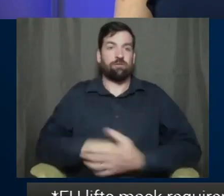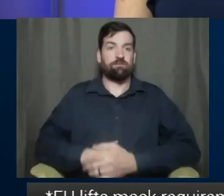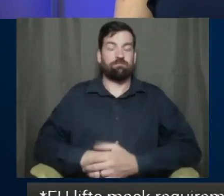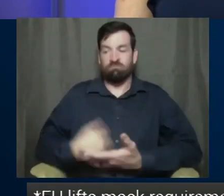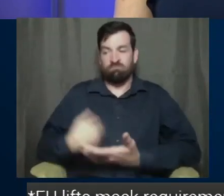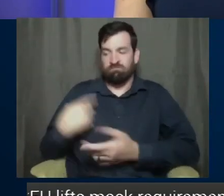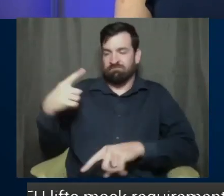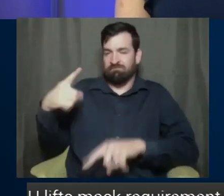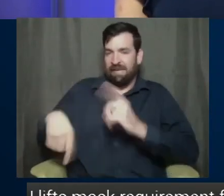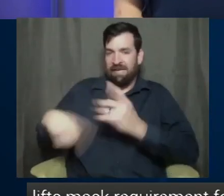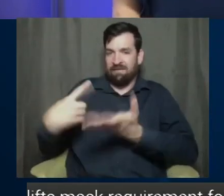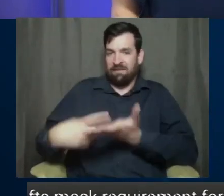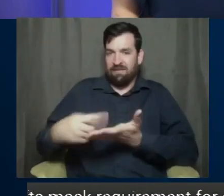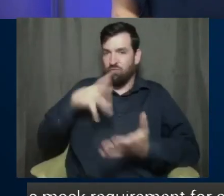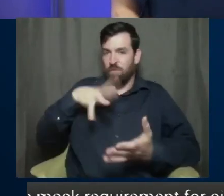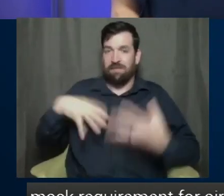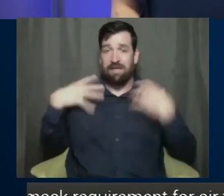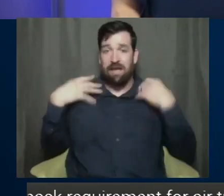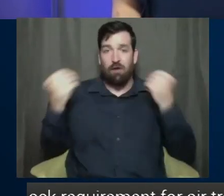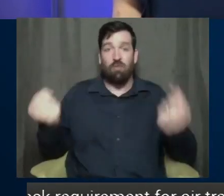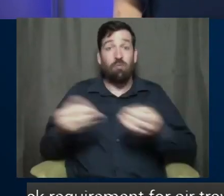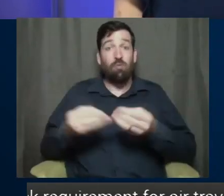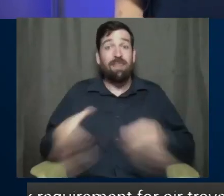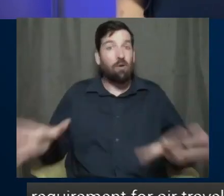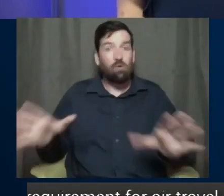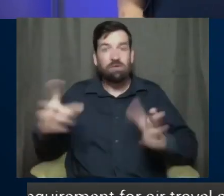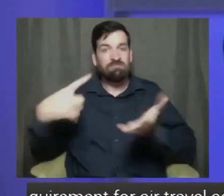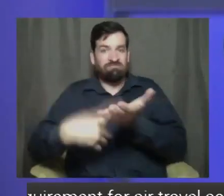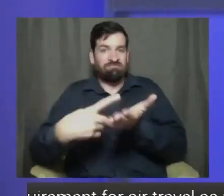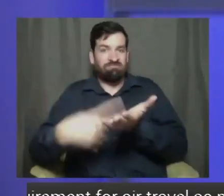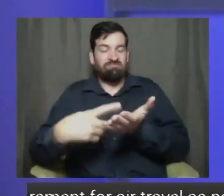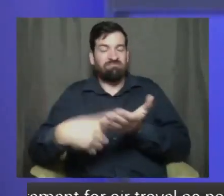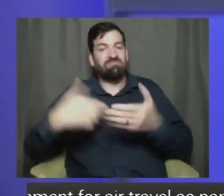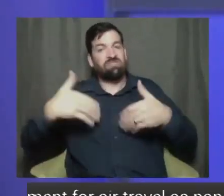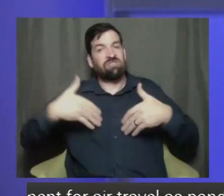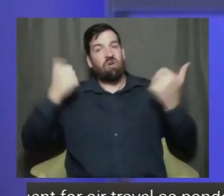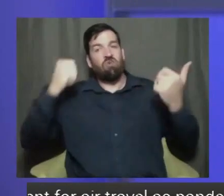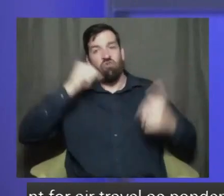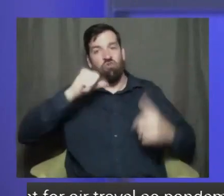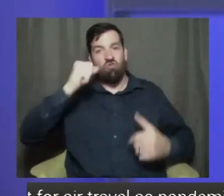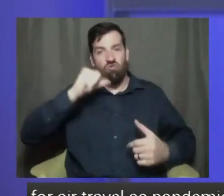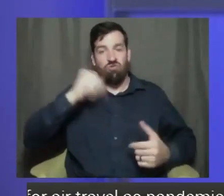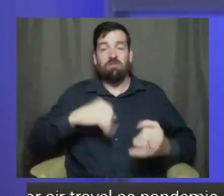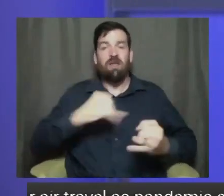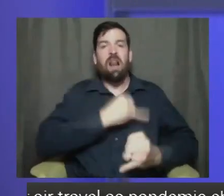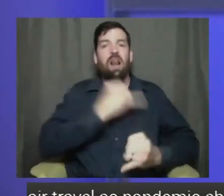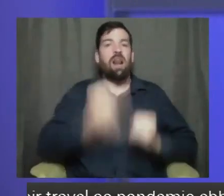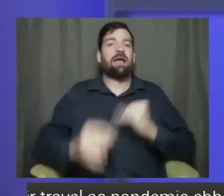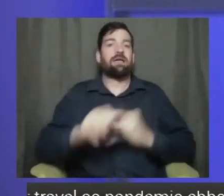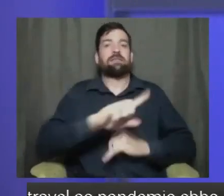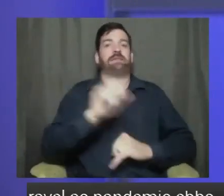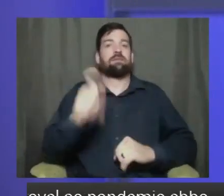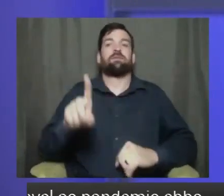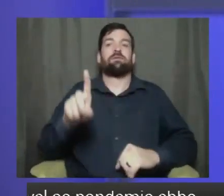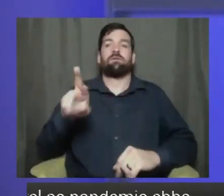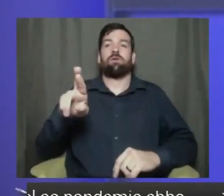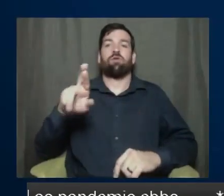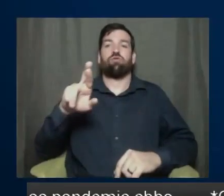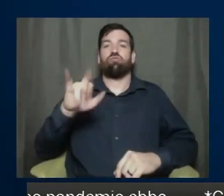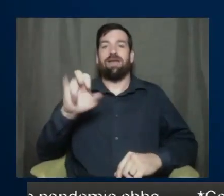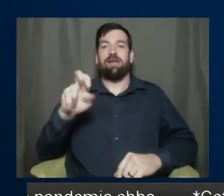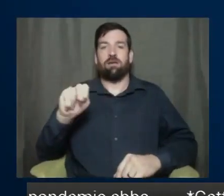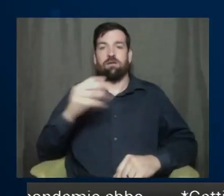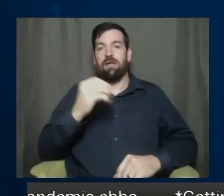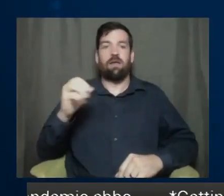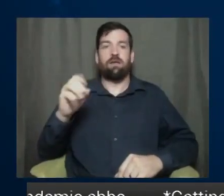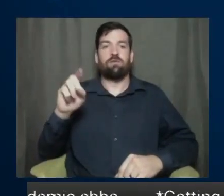without talking about young women and young girls' health. And so just my last question is to Dr. Ryan and Dr. Smith. And Dr. Smith,